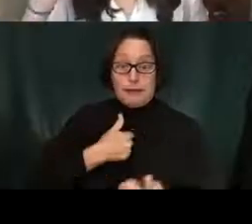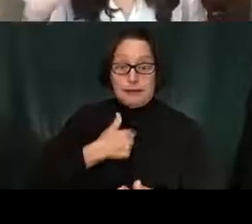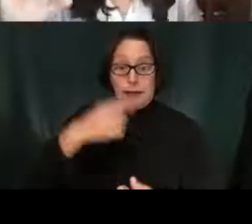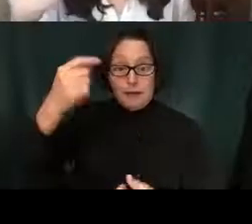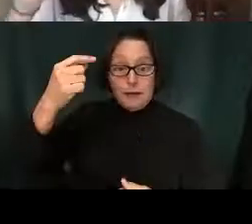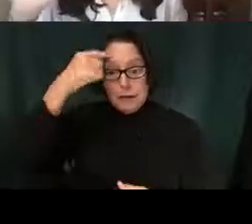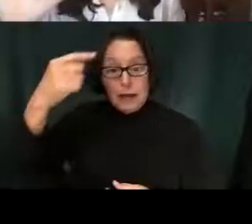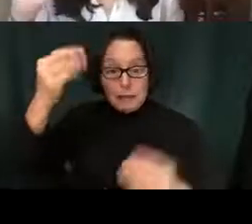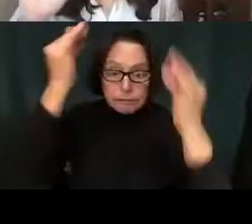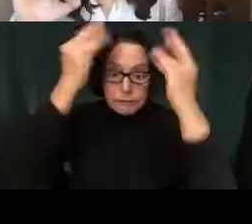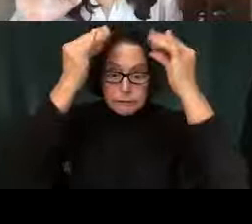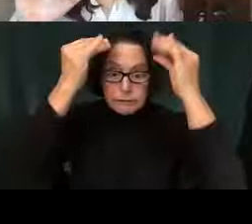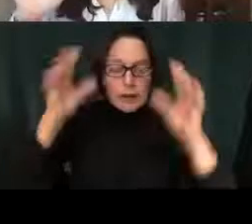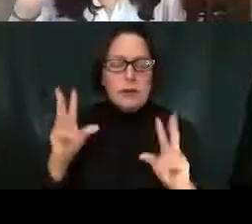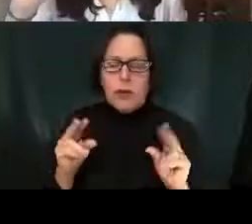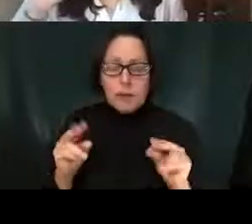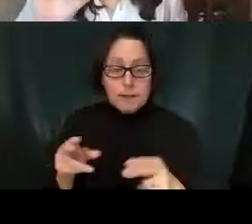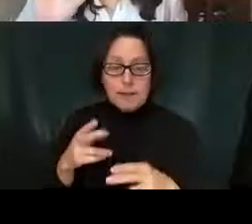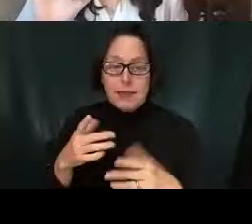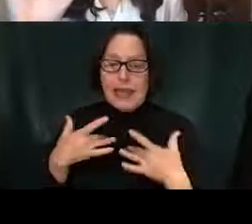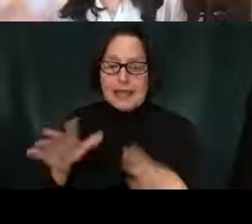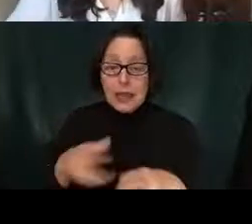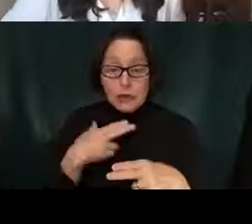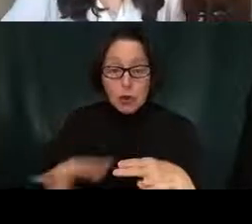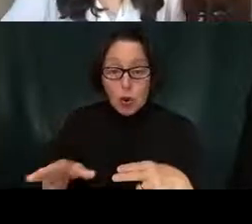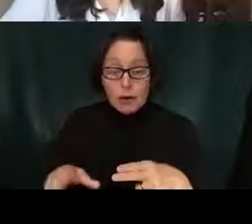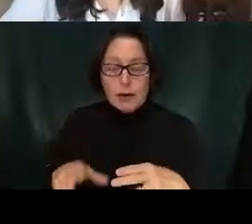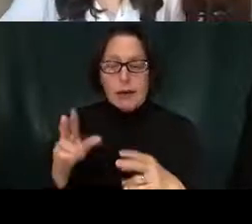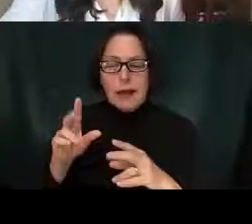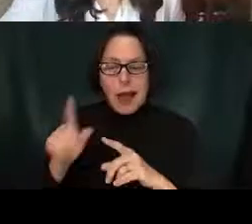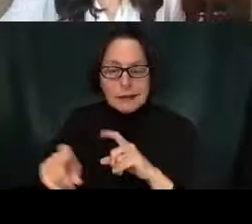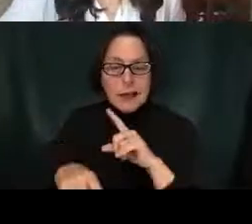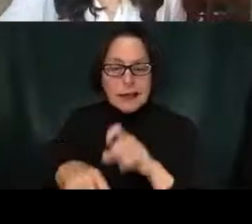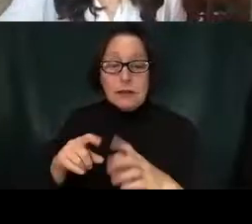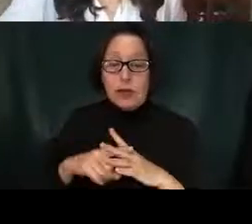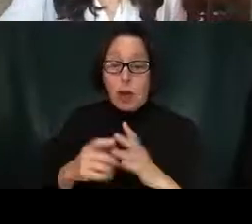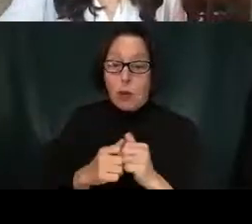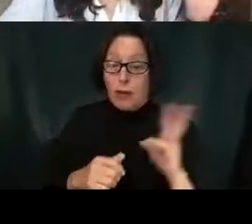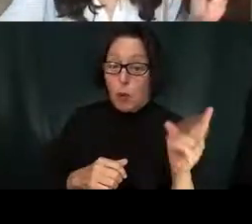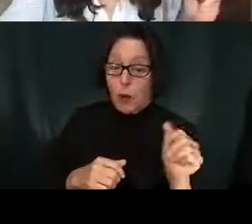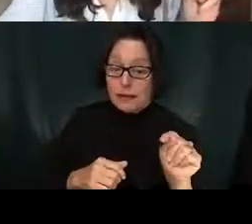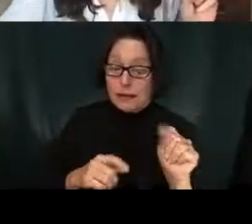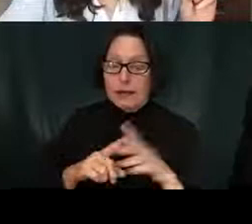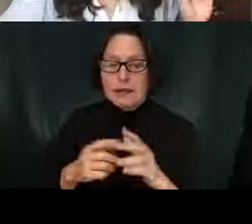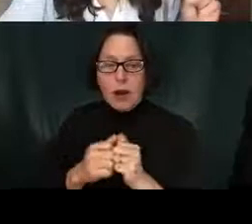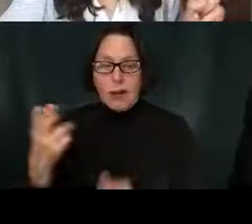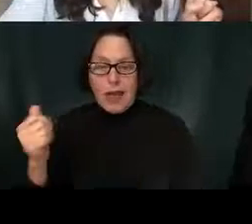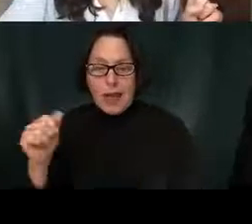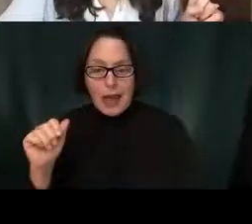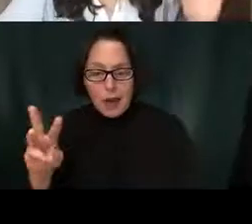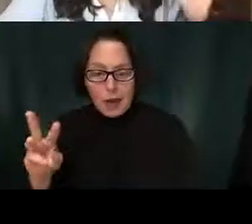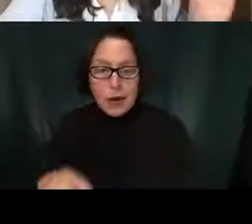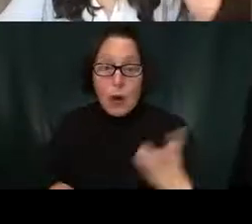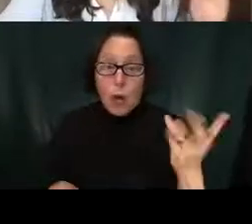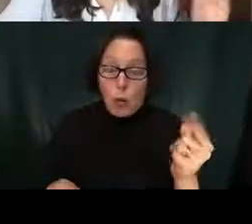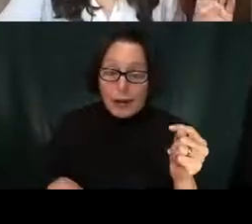these questions tend to be short and to start with what or how. And so anchor these words in your head, what or how.